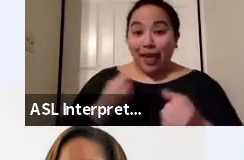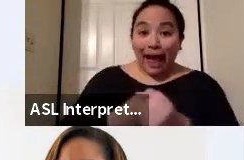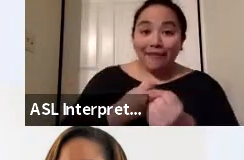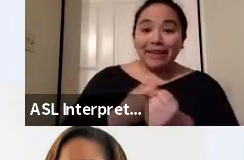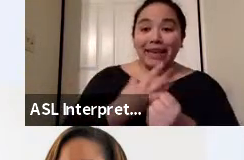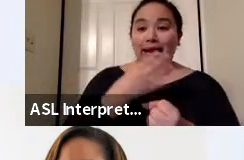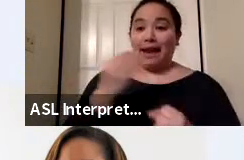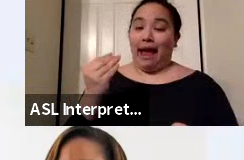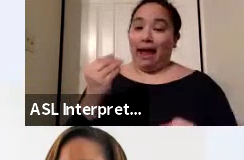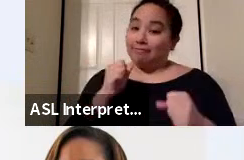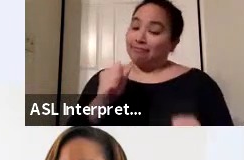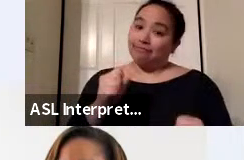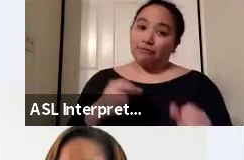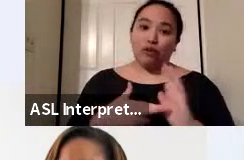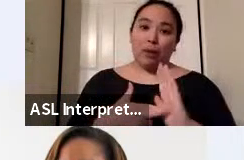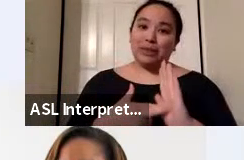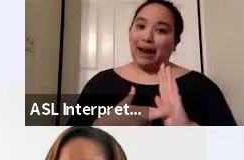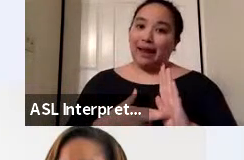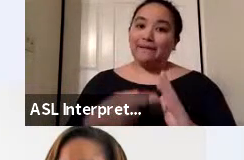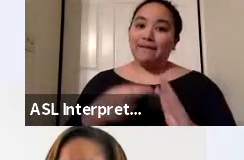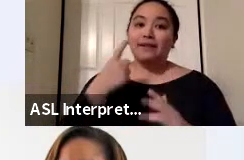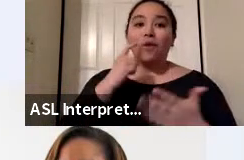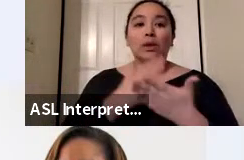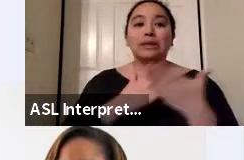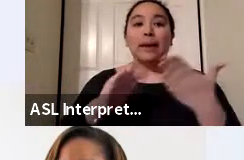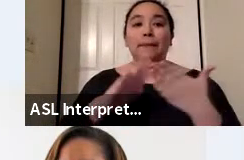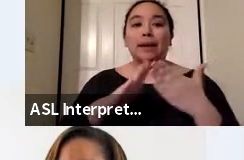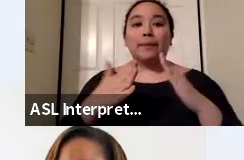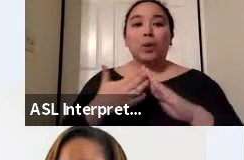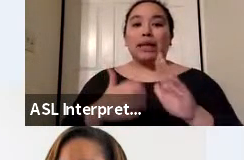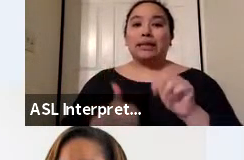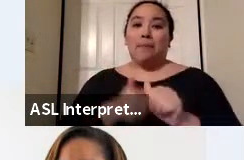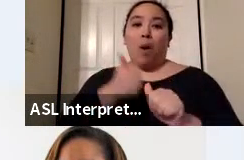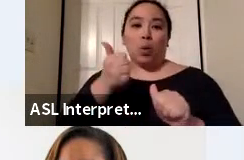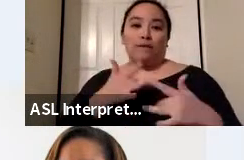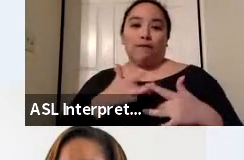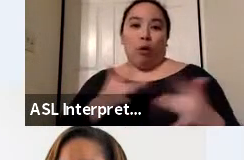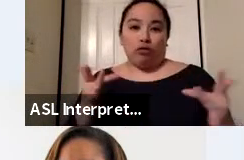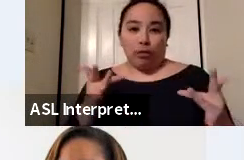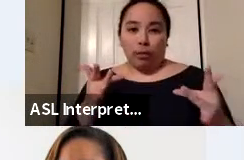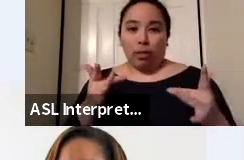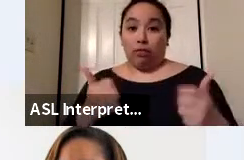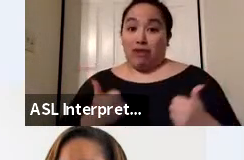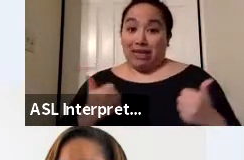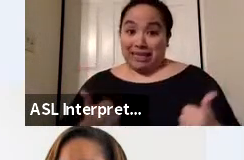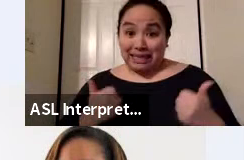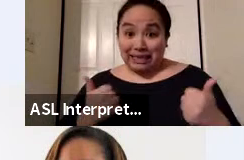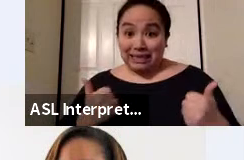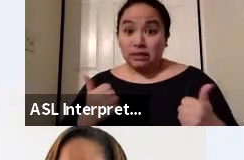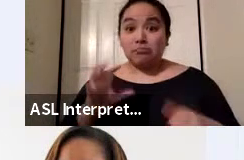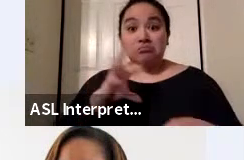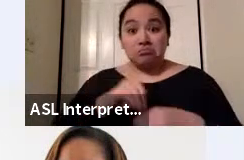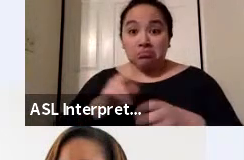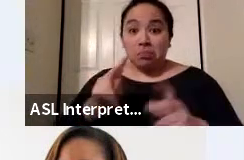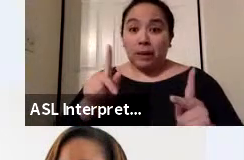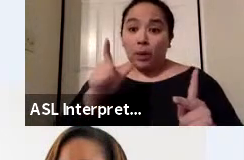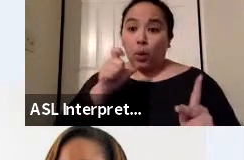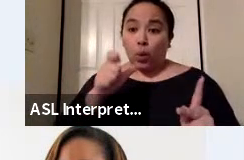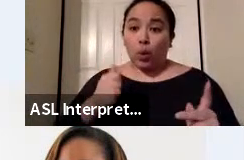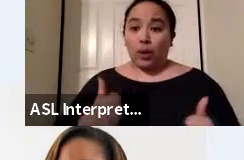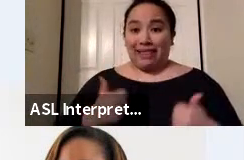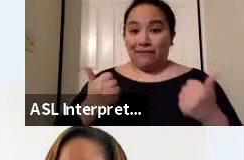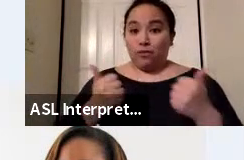fierce representative of some of our community's most vulnerable residents, including those living without